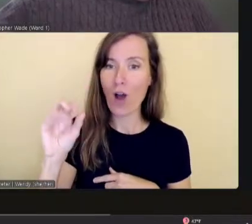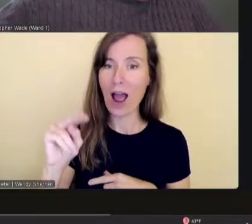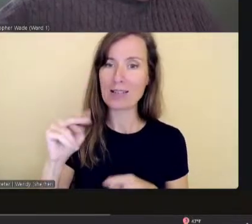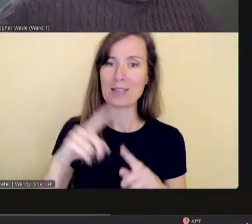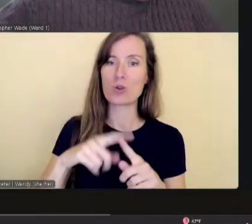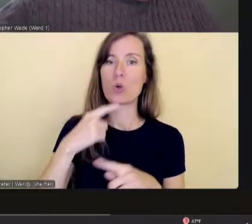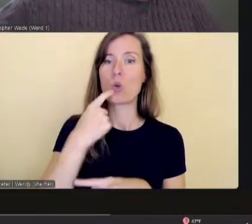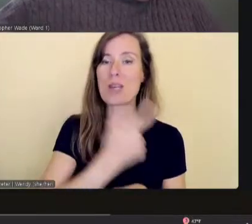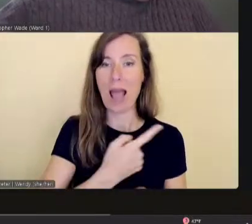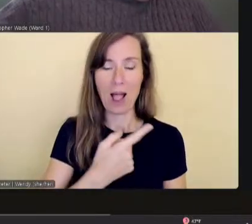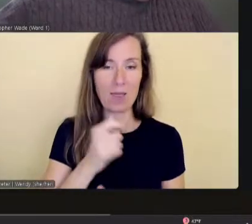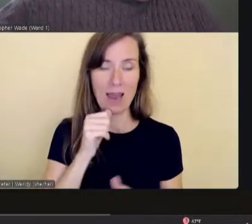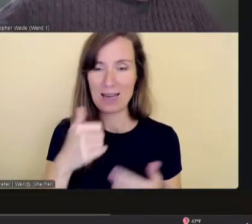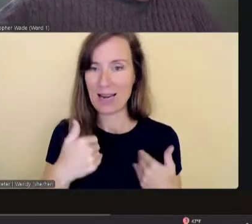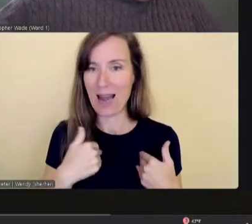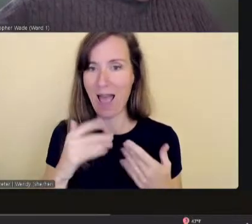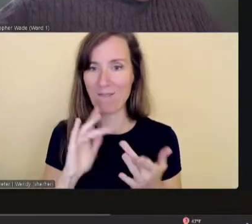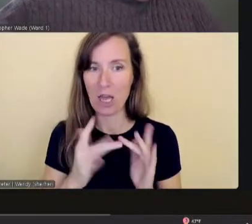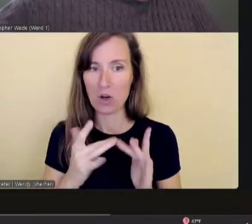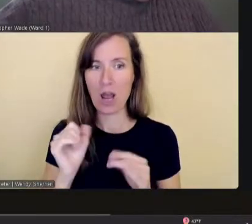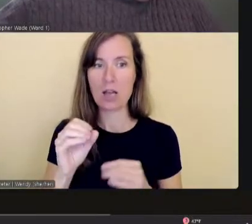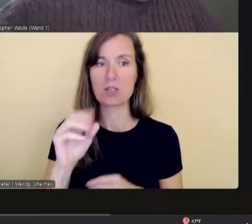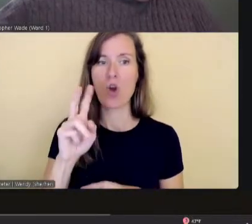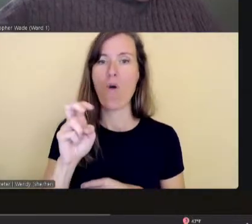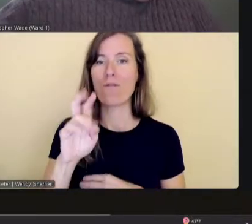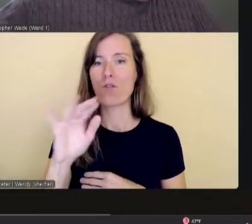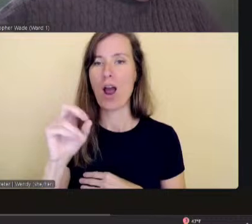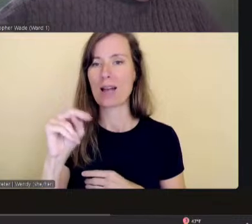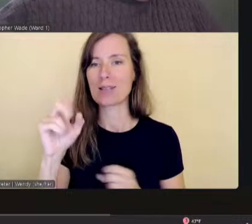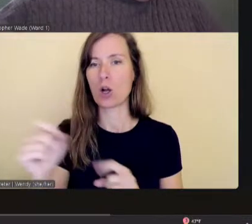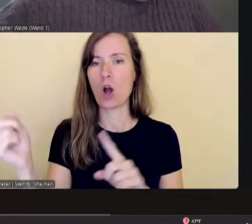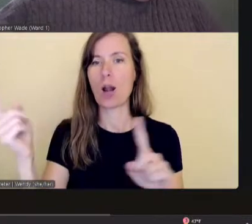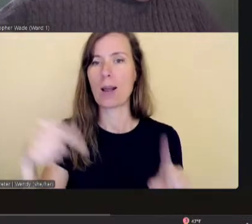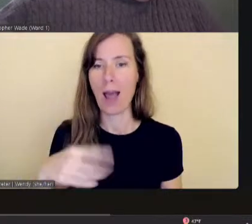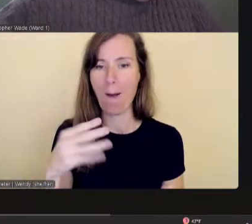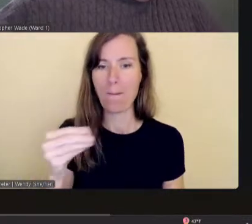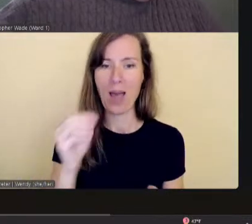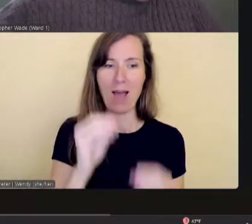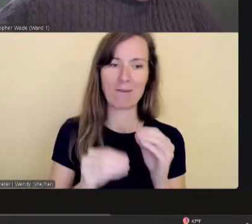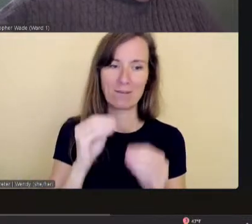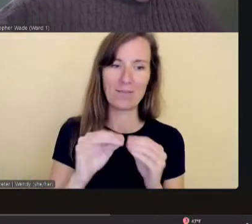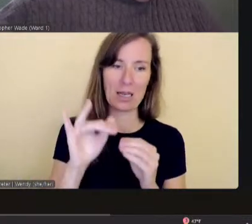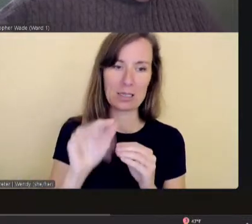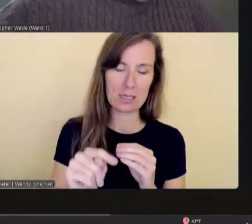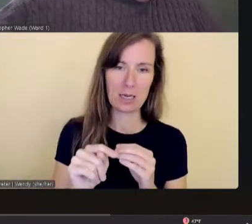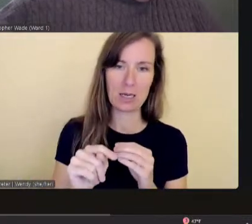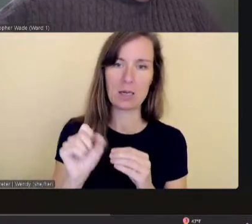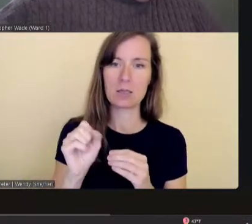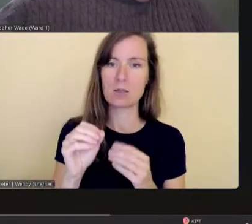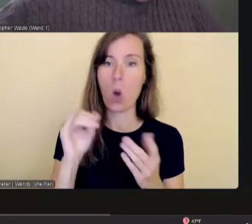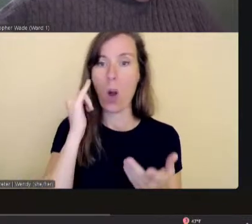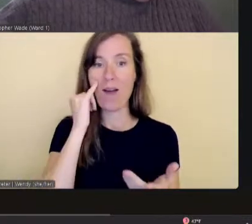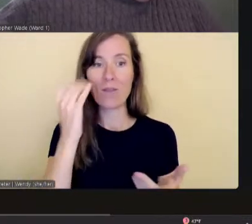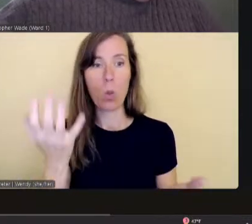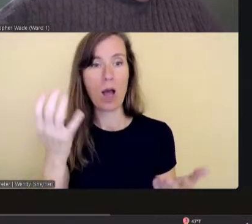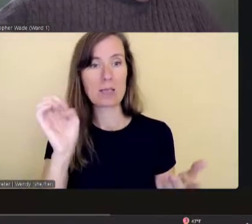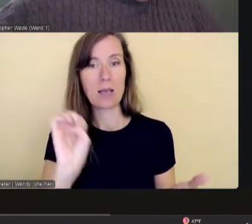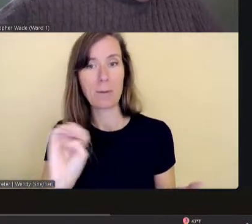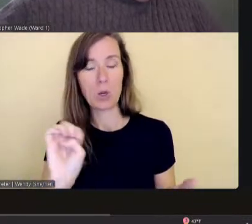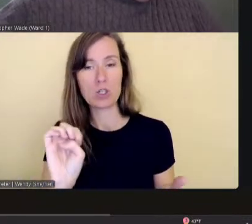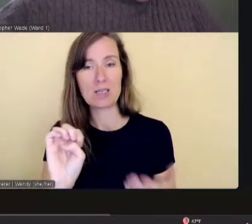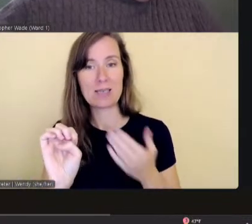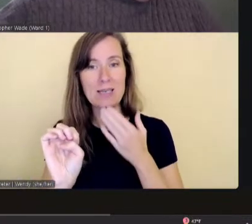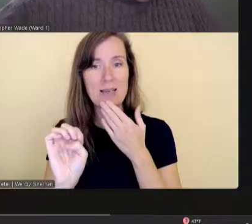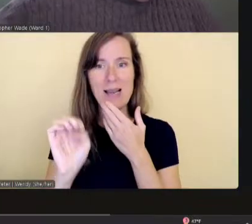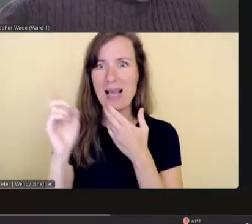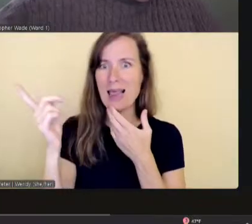have internet so that Verizon could come and know to fix it. And so if there had been an emergency, like you said,